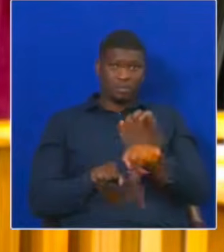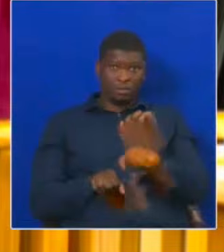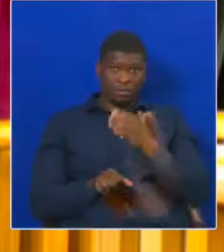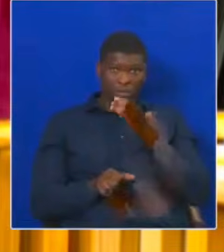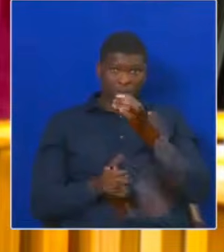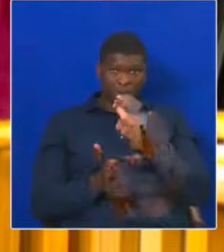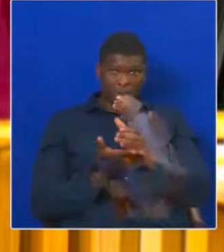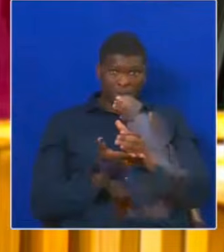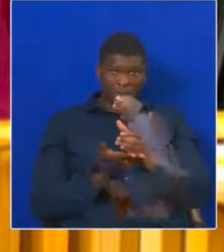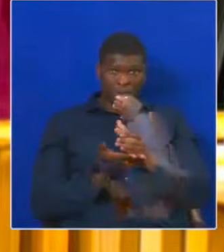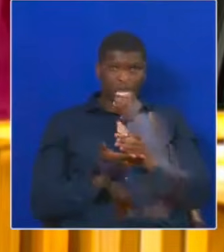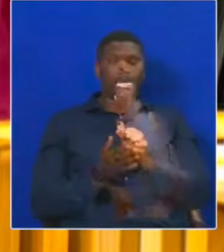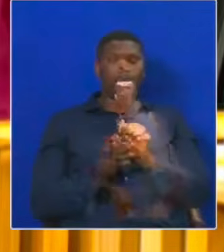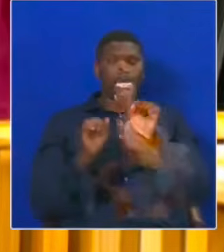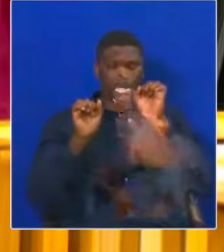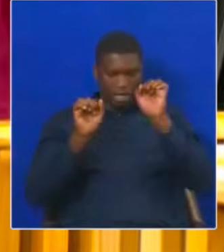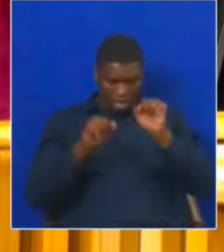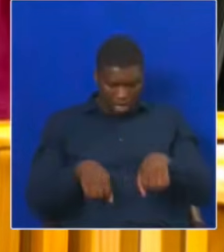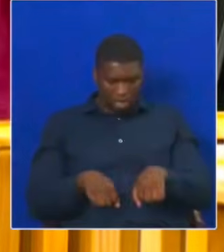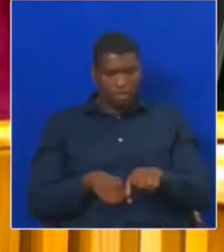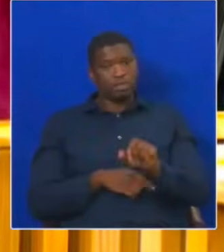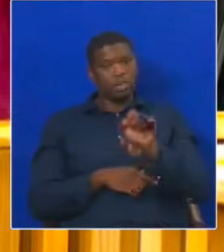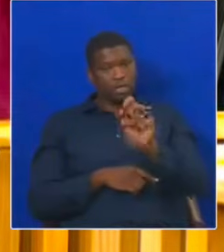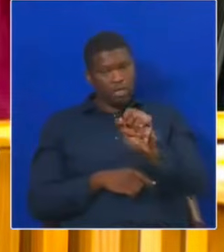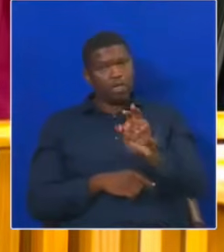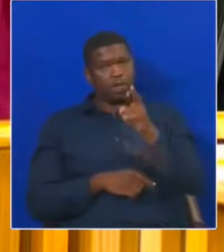correct, Commissioners.